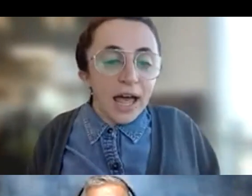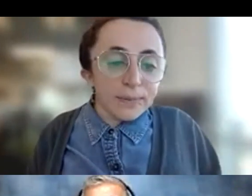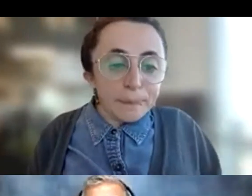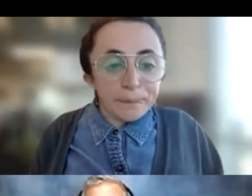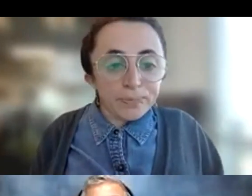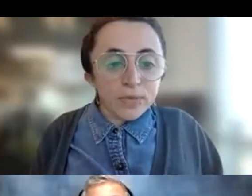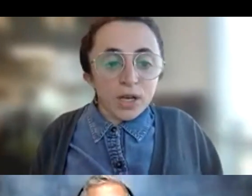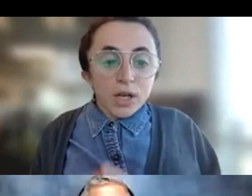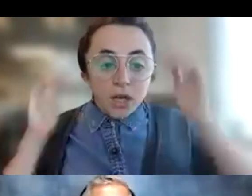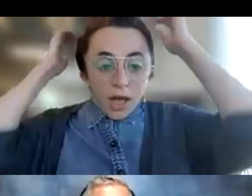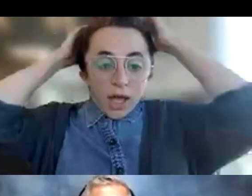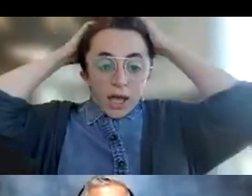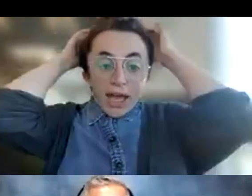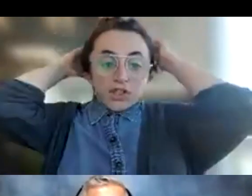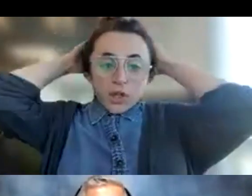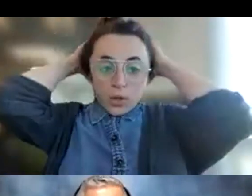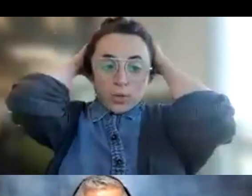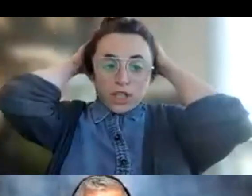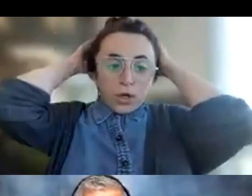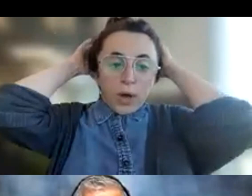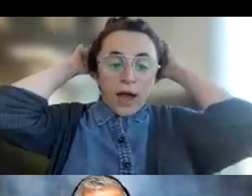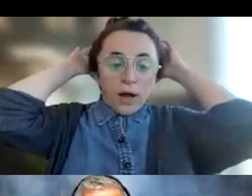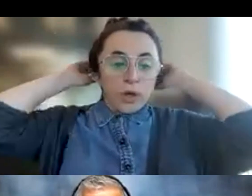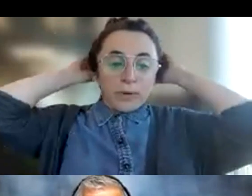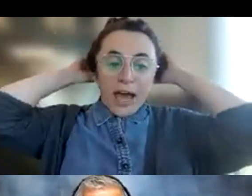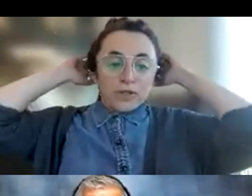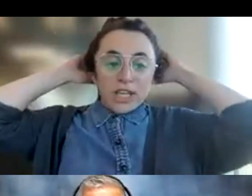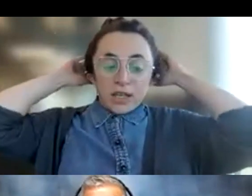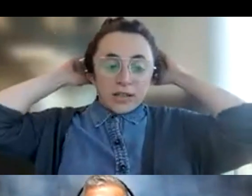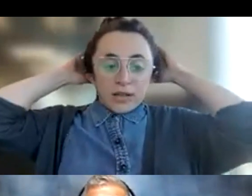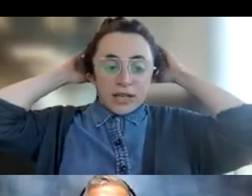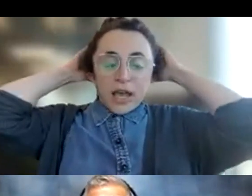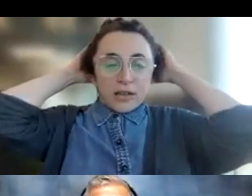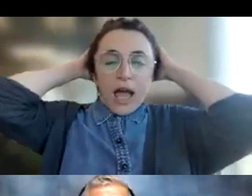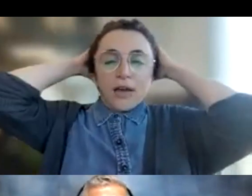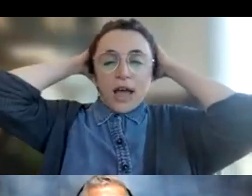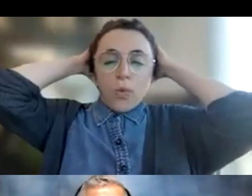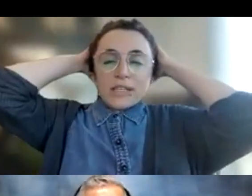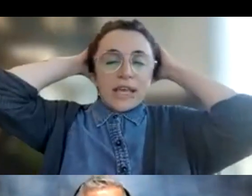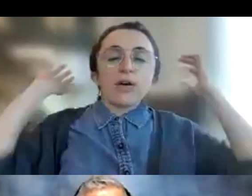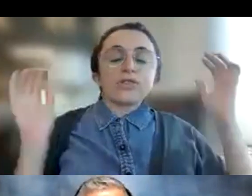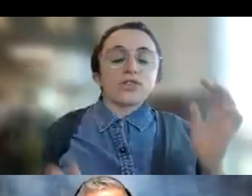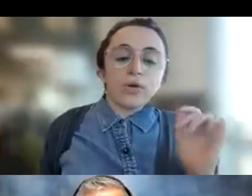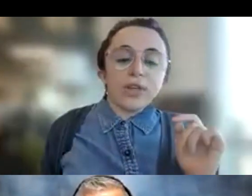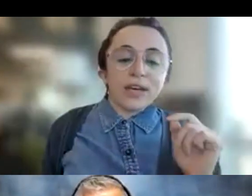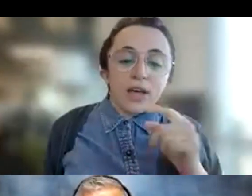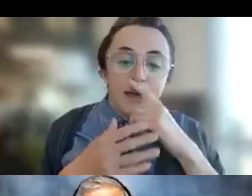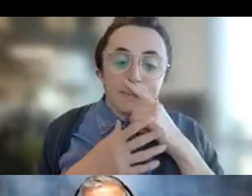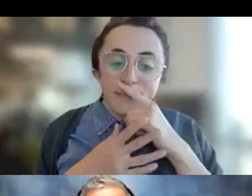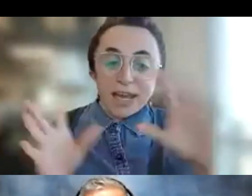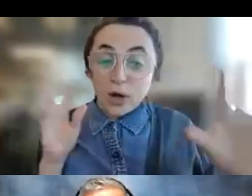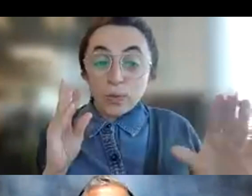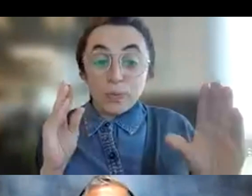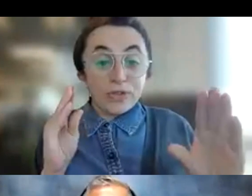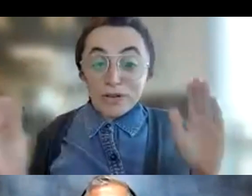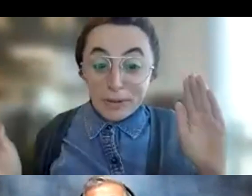next slide. And so, how do we build housing? And I want to say also that, and